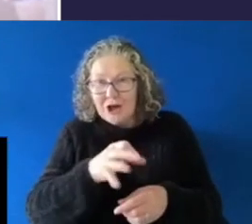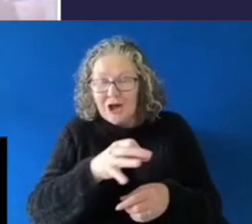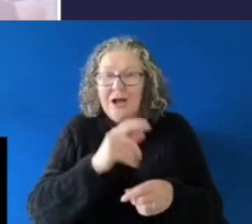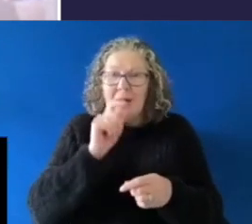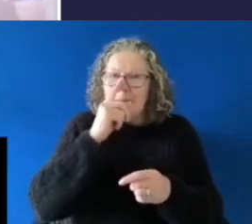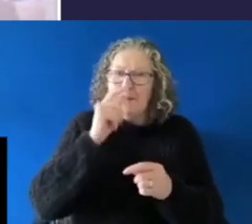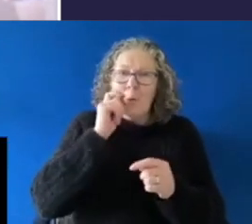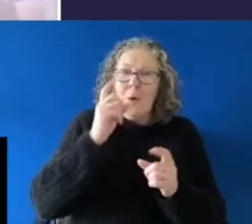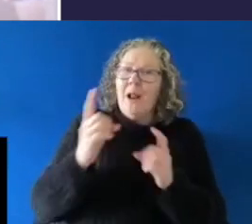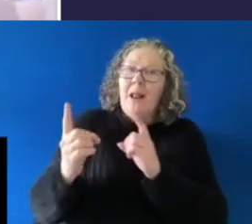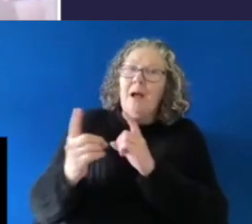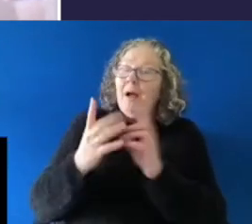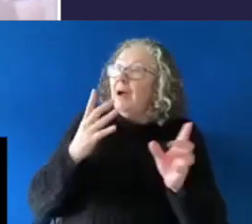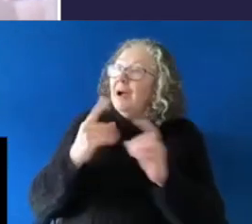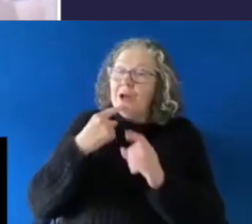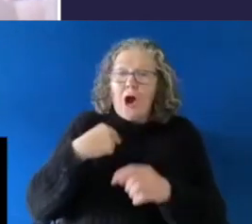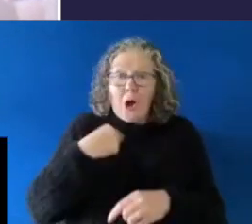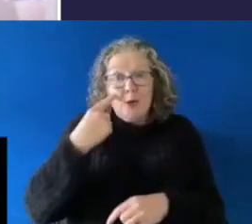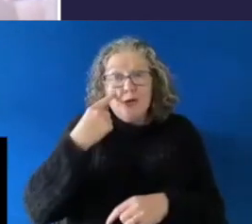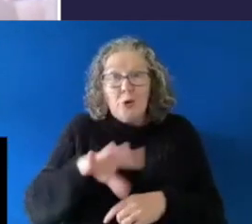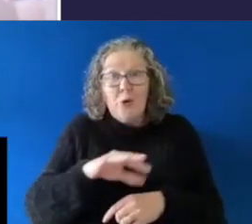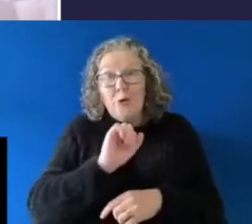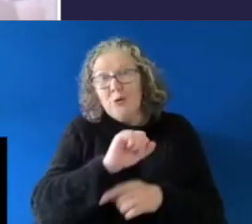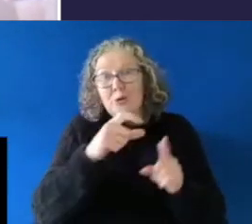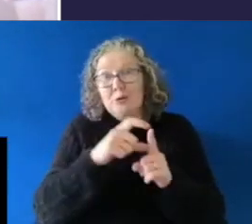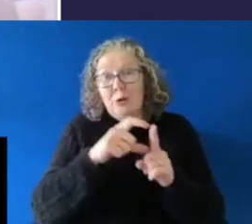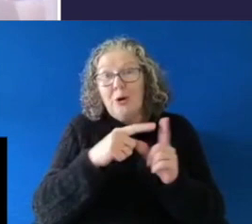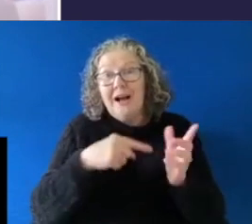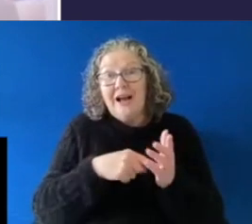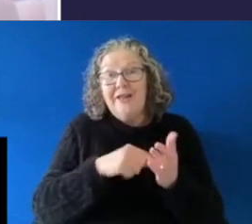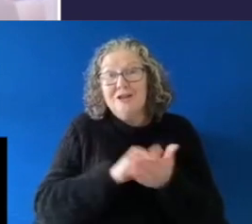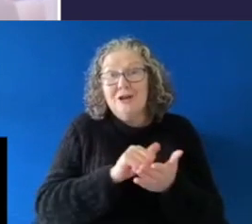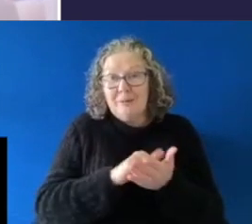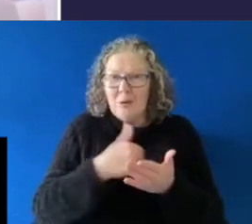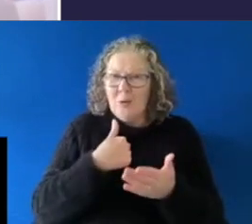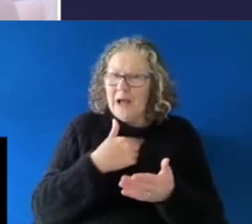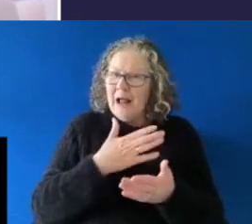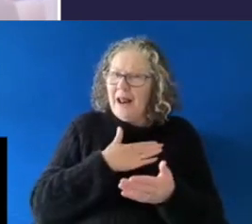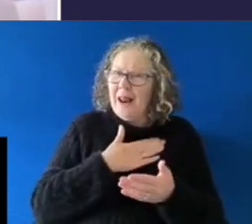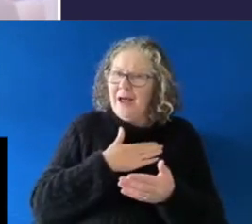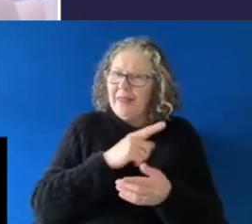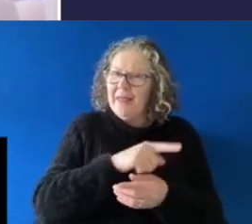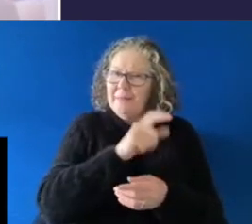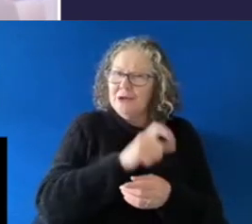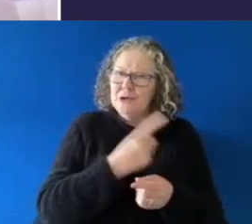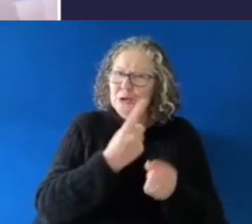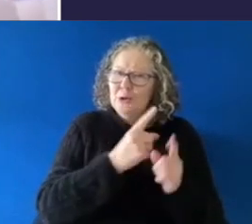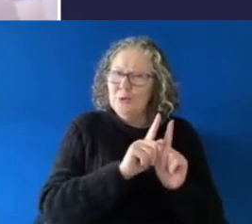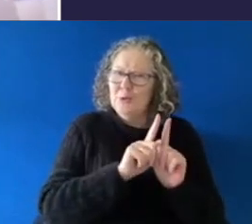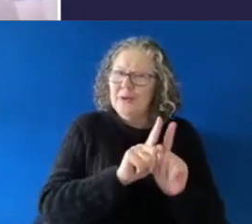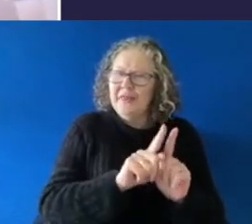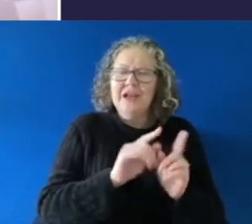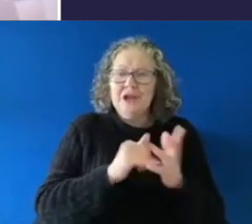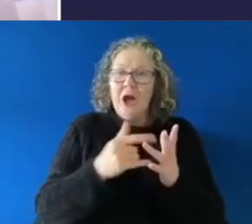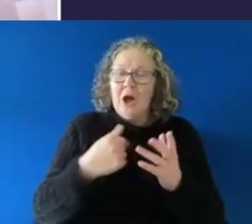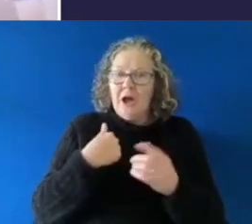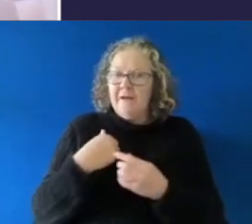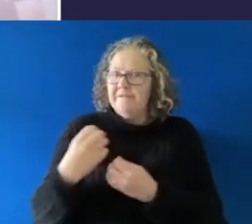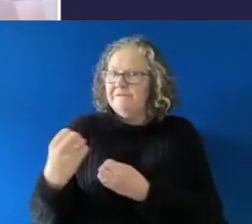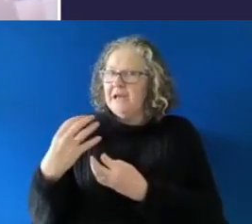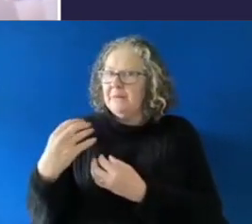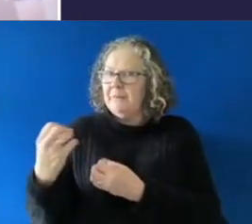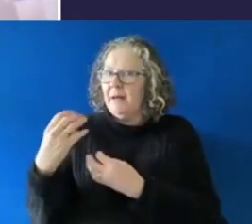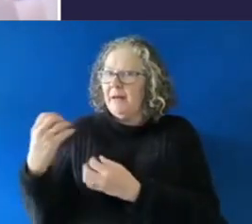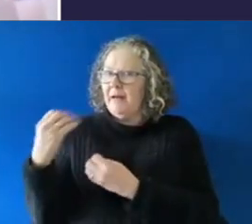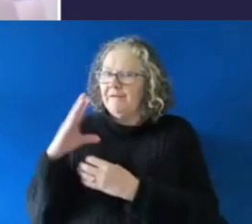say, oh, we saw Jess in the shop the other day. We really liked the person who was talking with her. It seemed, and so I'm getting feedback in the community